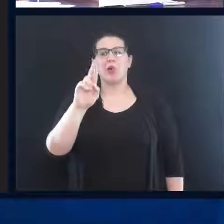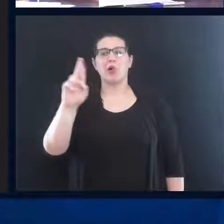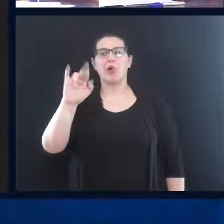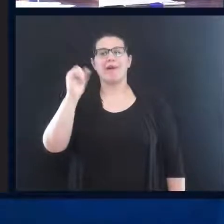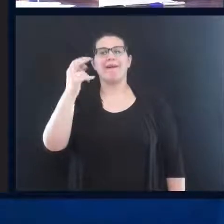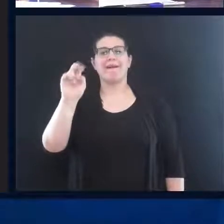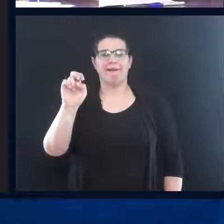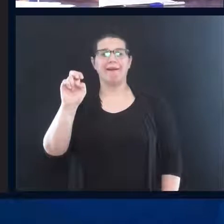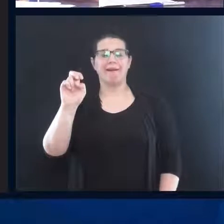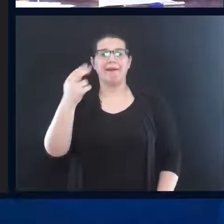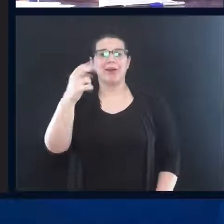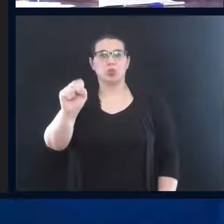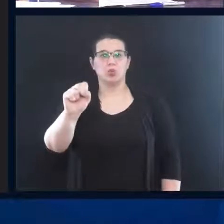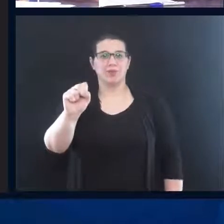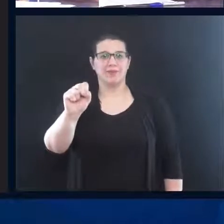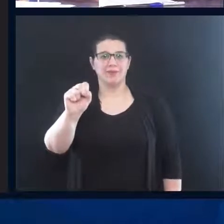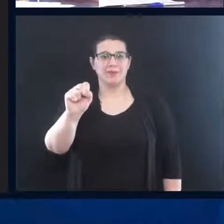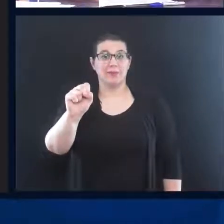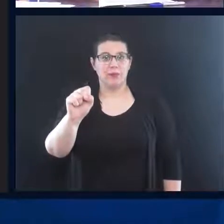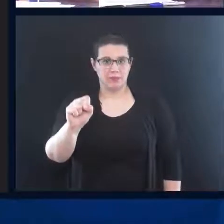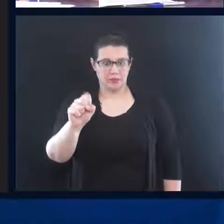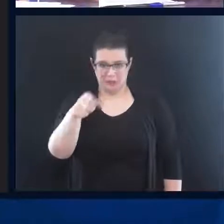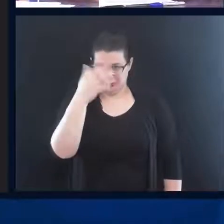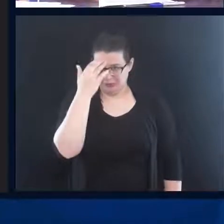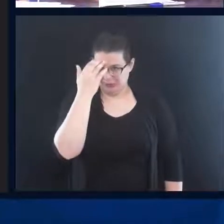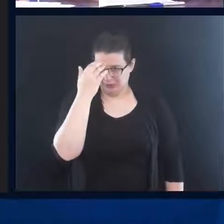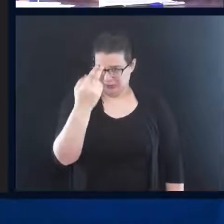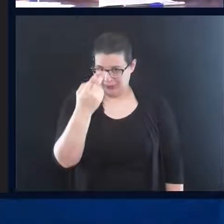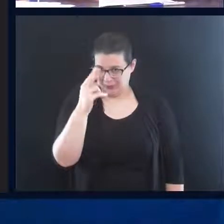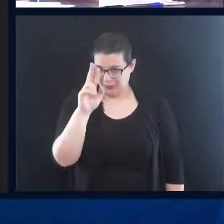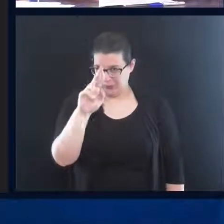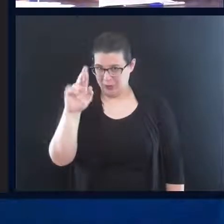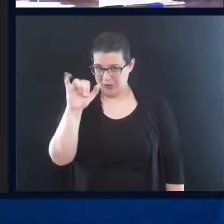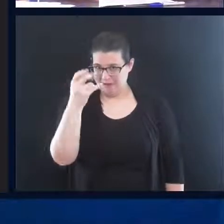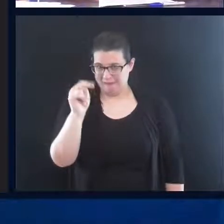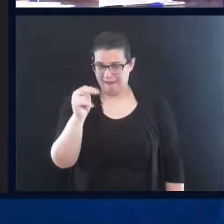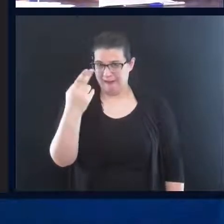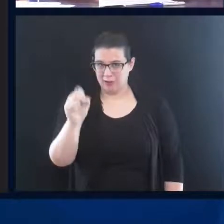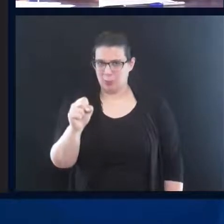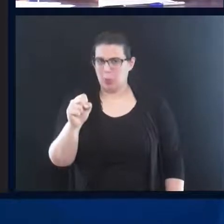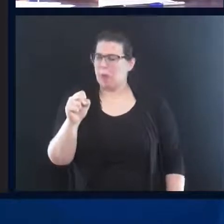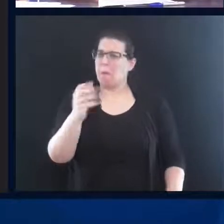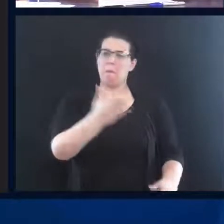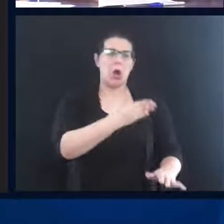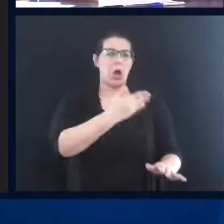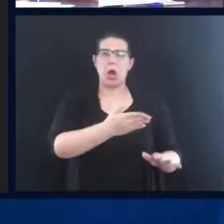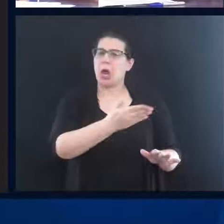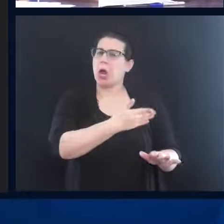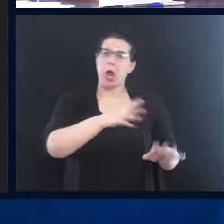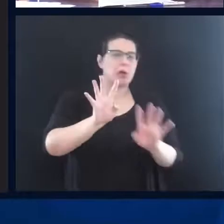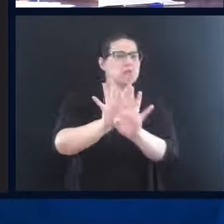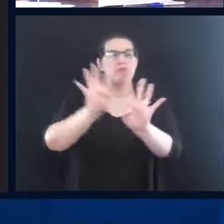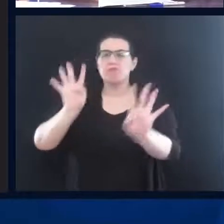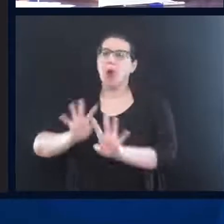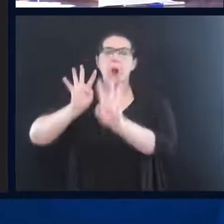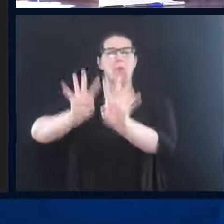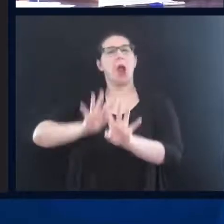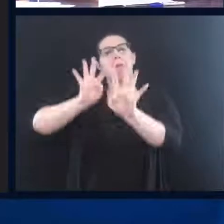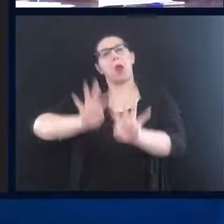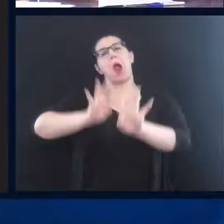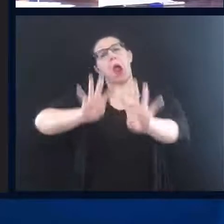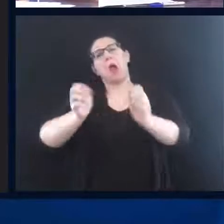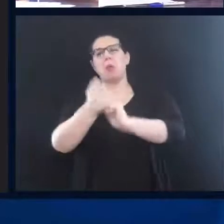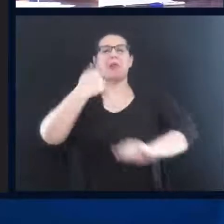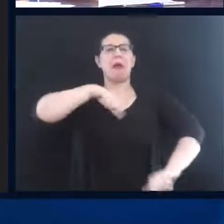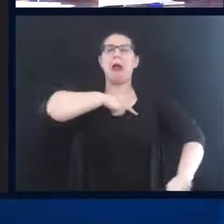know, the Hurricane High School, you know, their marching band was out on the field with us and everything, and